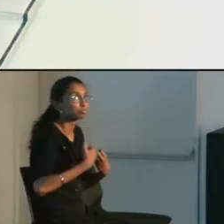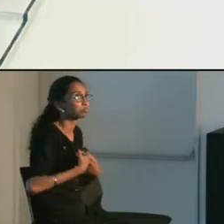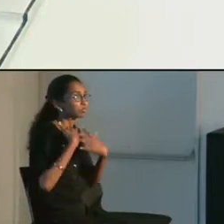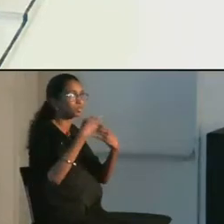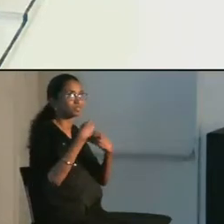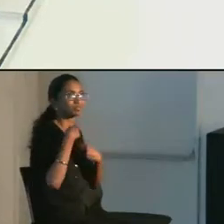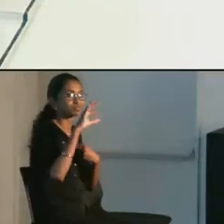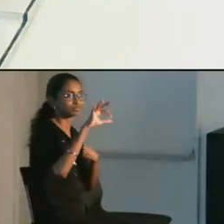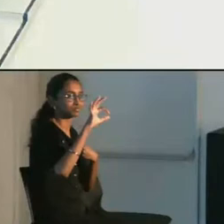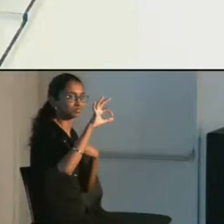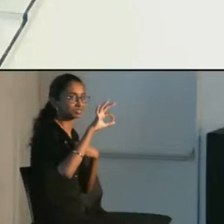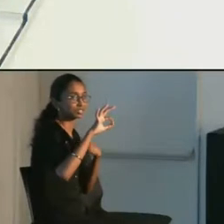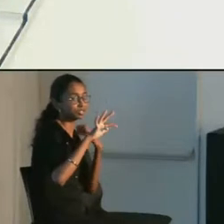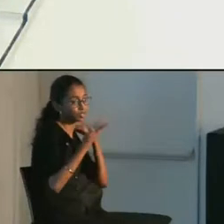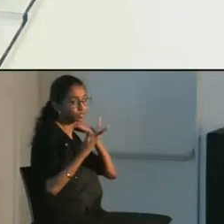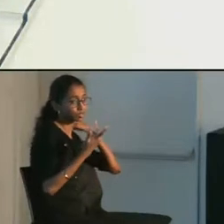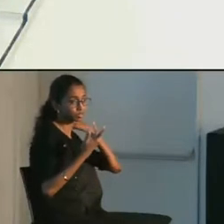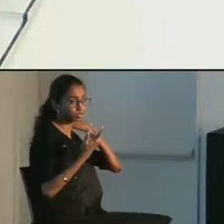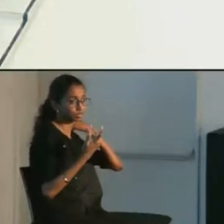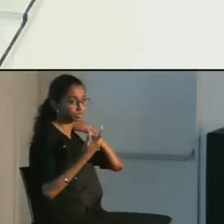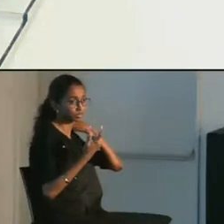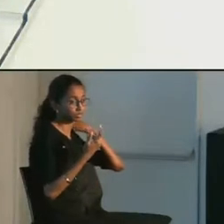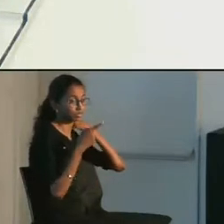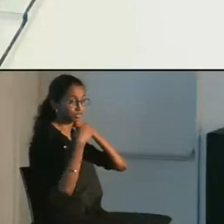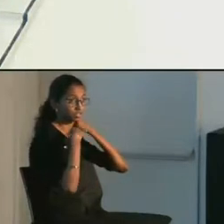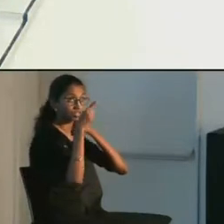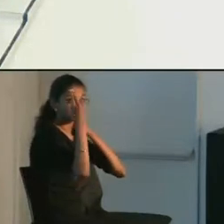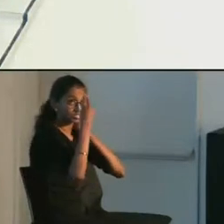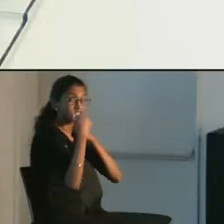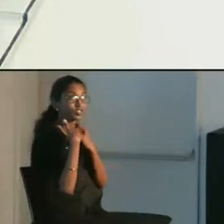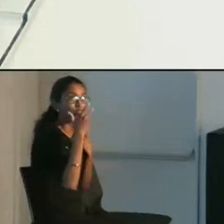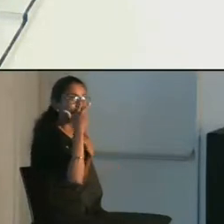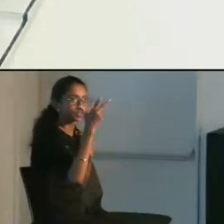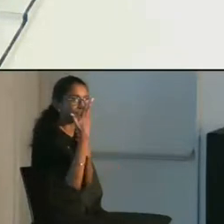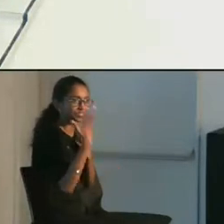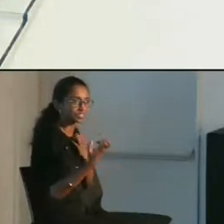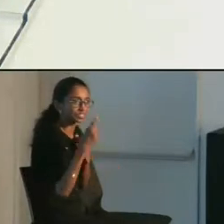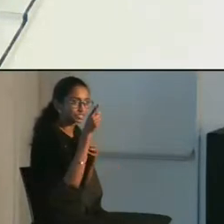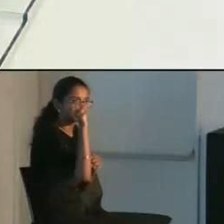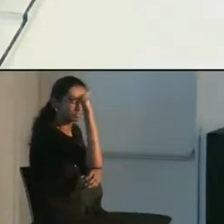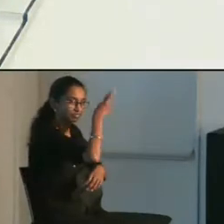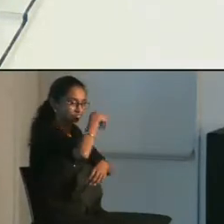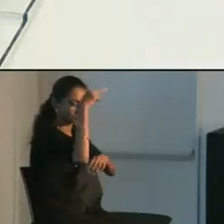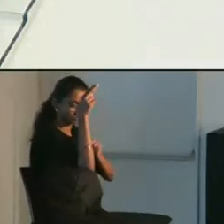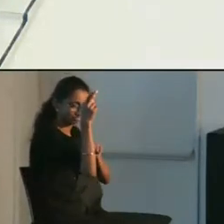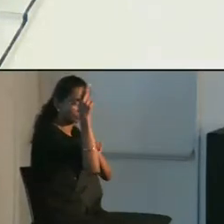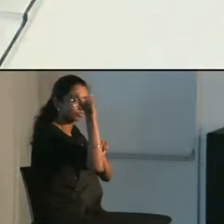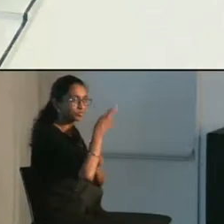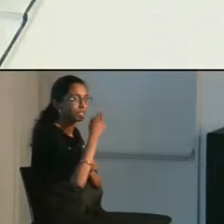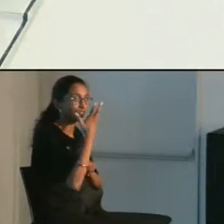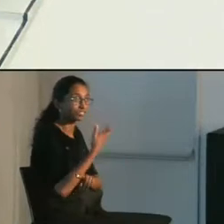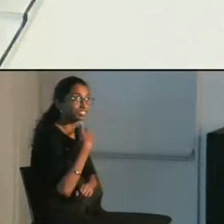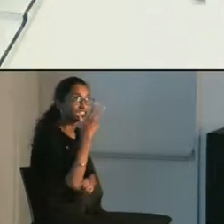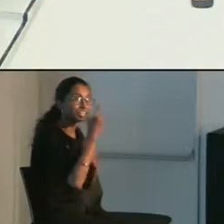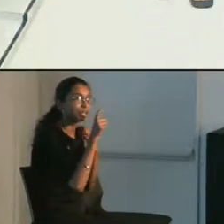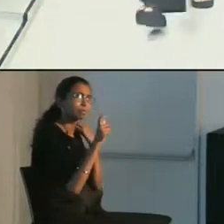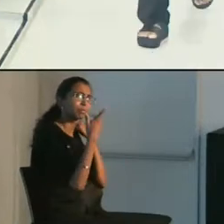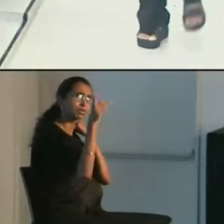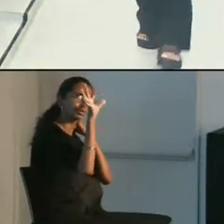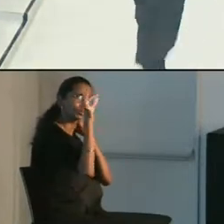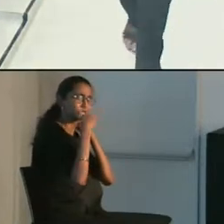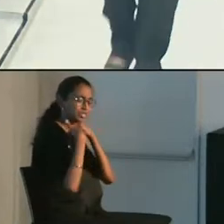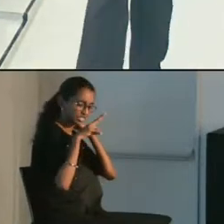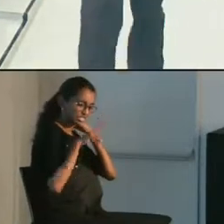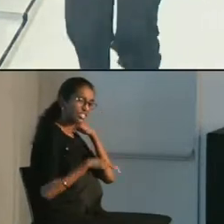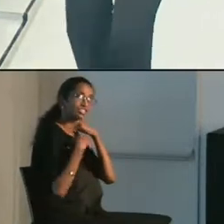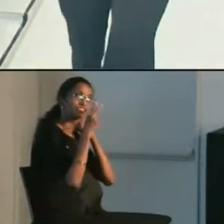or I watch what you do and watch the way your hands move, or watch the way you sit and look at something before